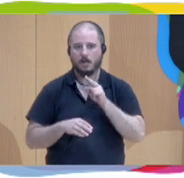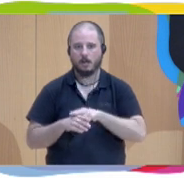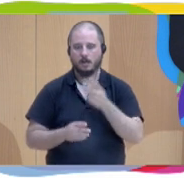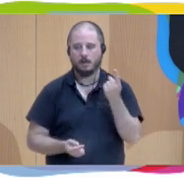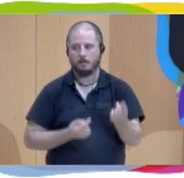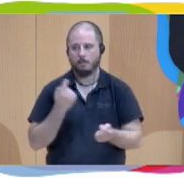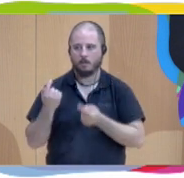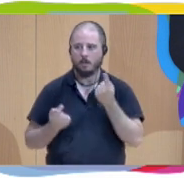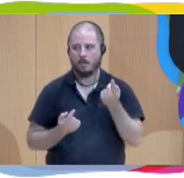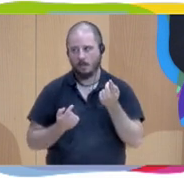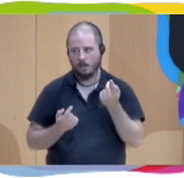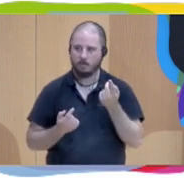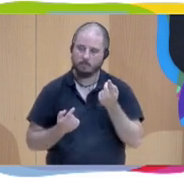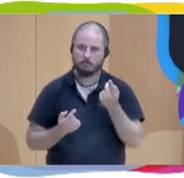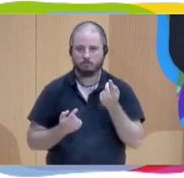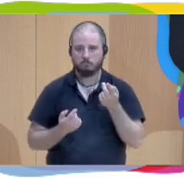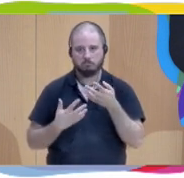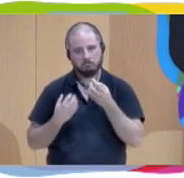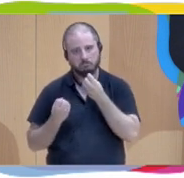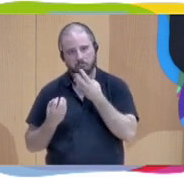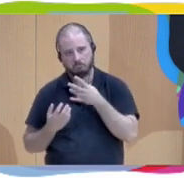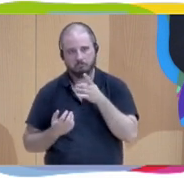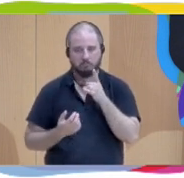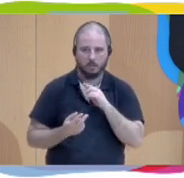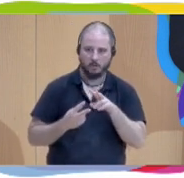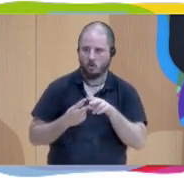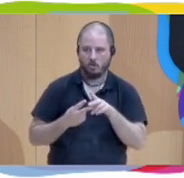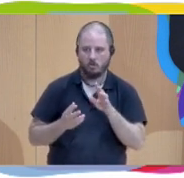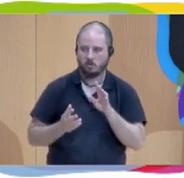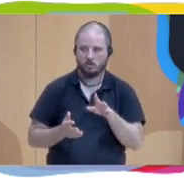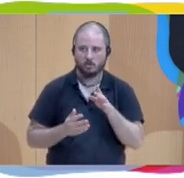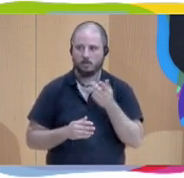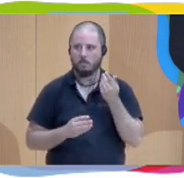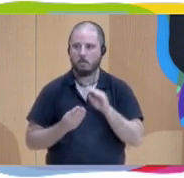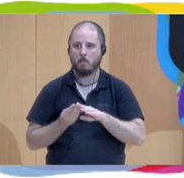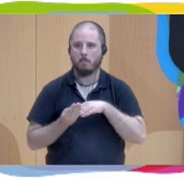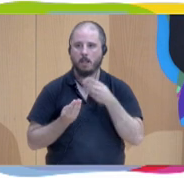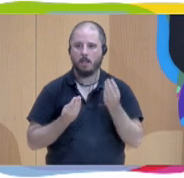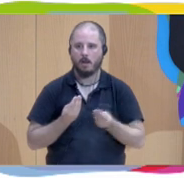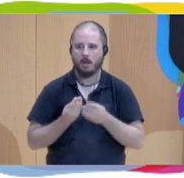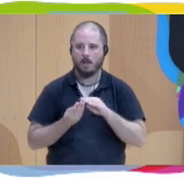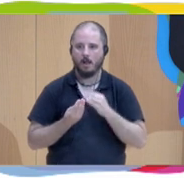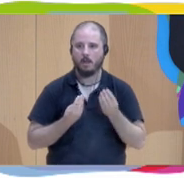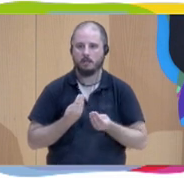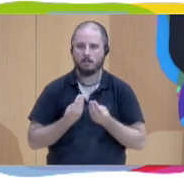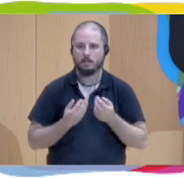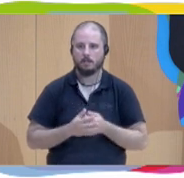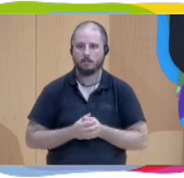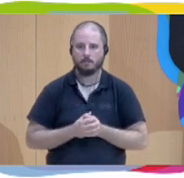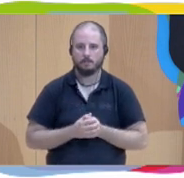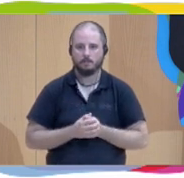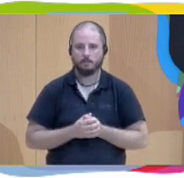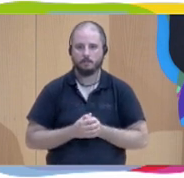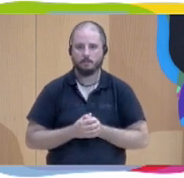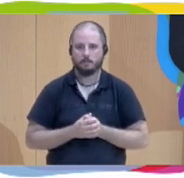and negative discussion in the material. The trainees described that the slow and calm pace of the